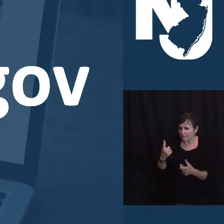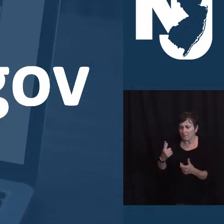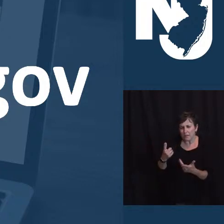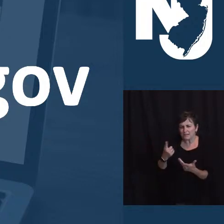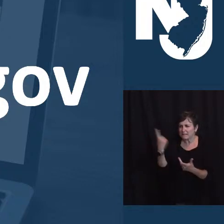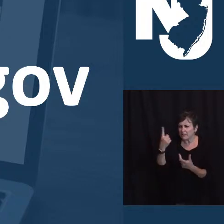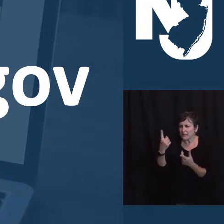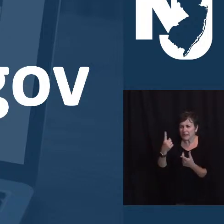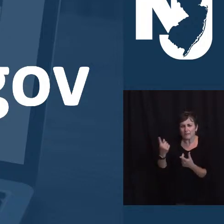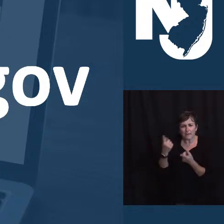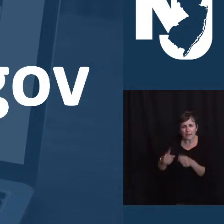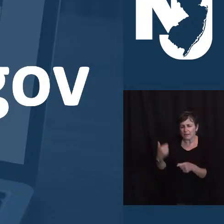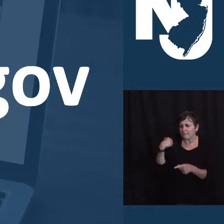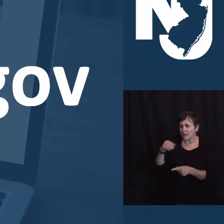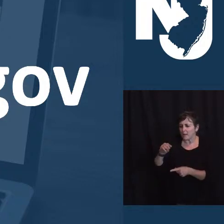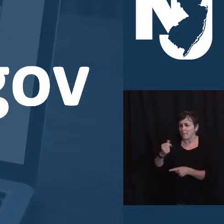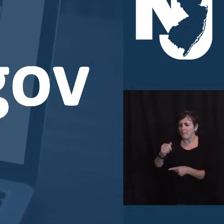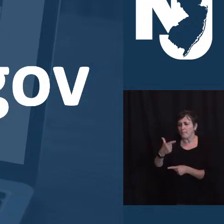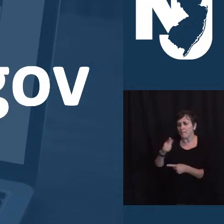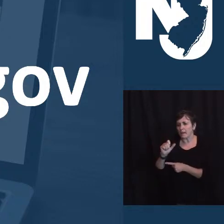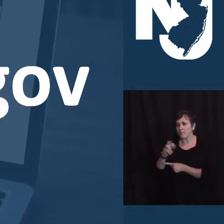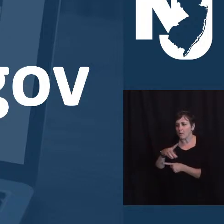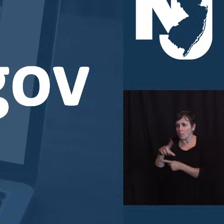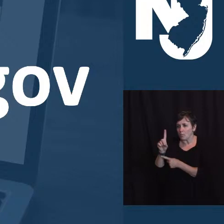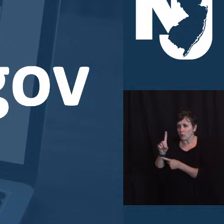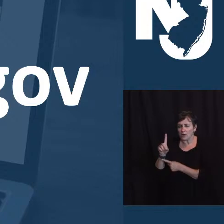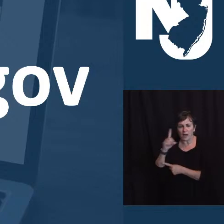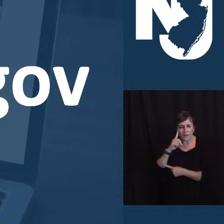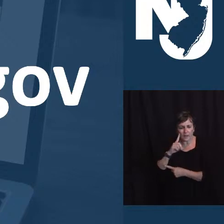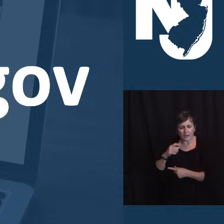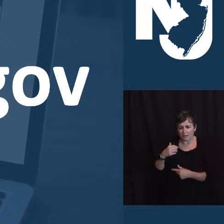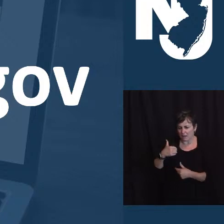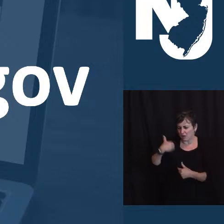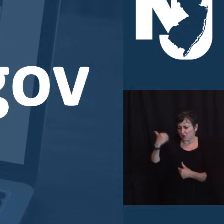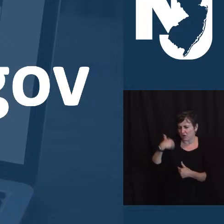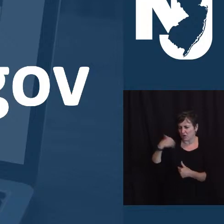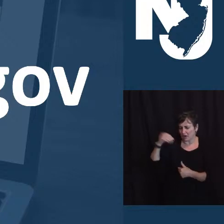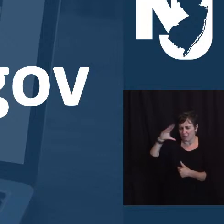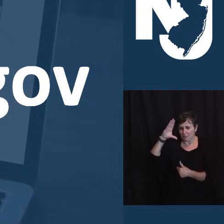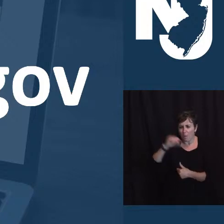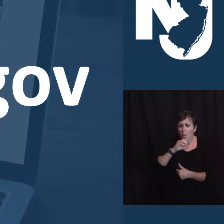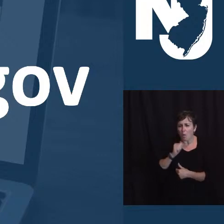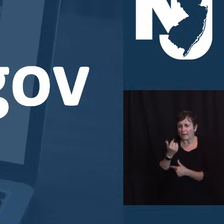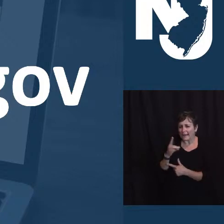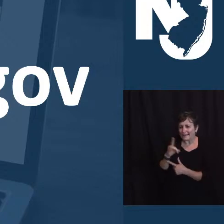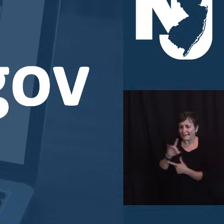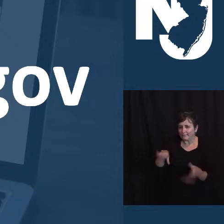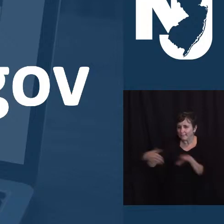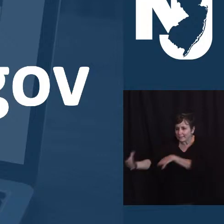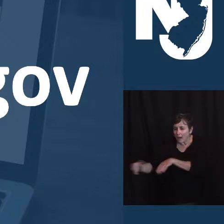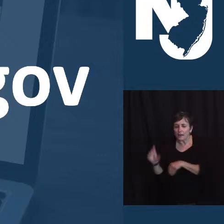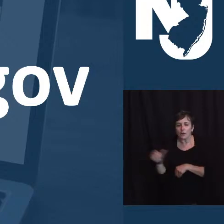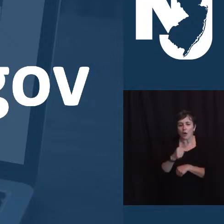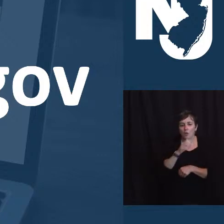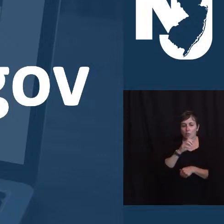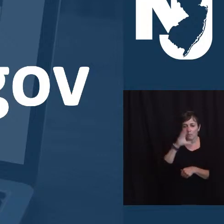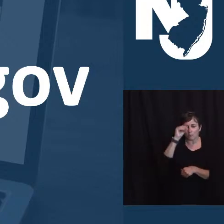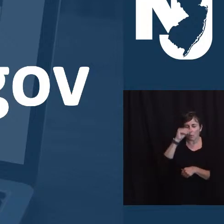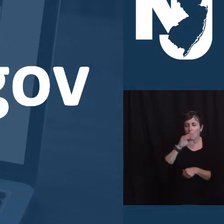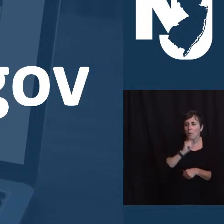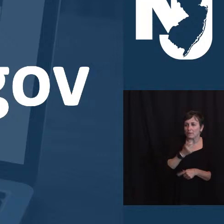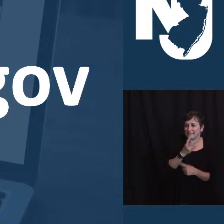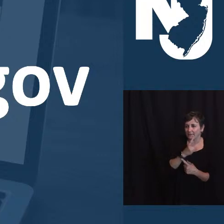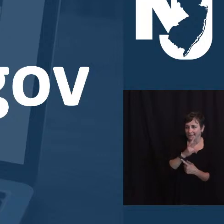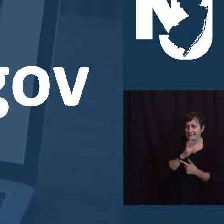where I believe an 18-year-old lost his life and a 17-year-old was severely injured. So it's another